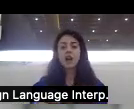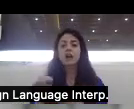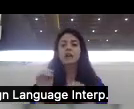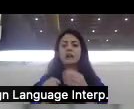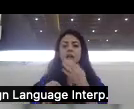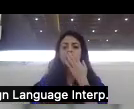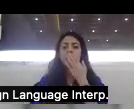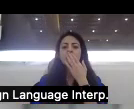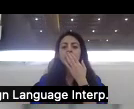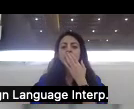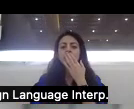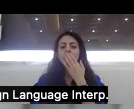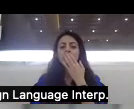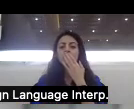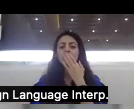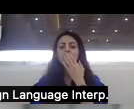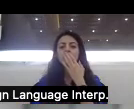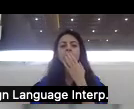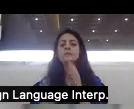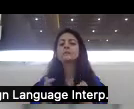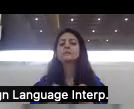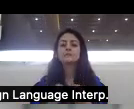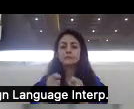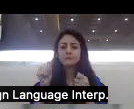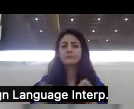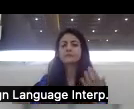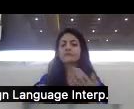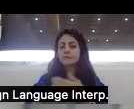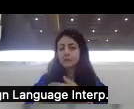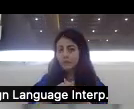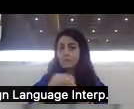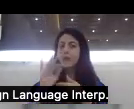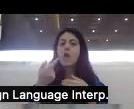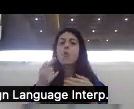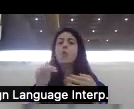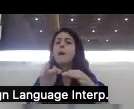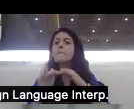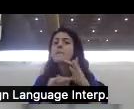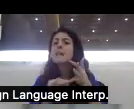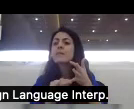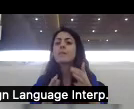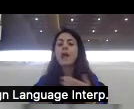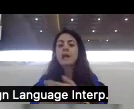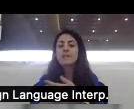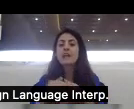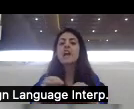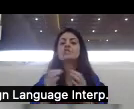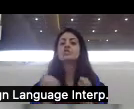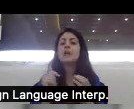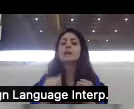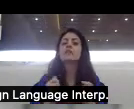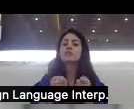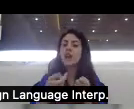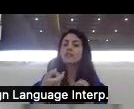security in the context of barriers to paid work that are provided by a mix of disability